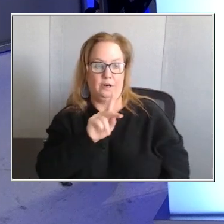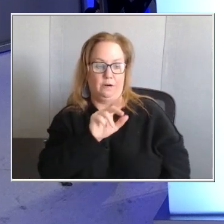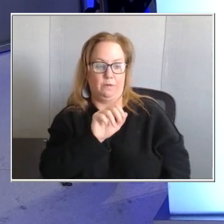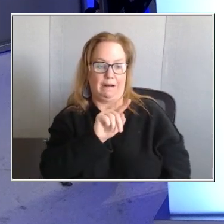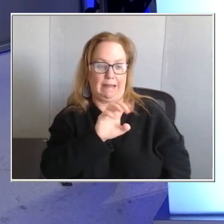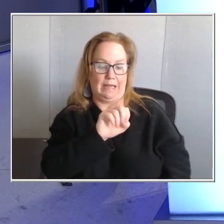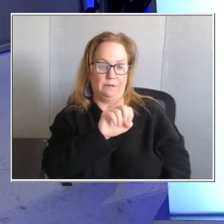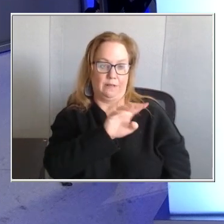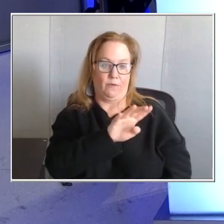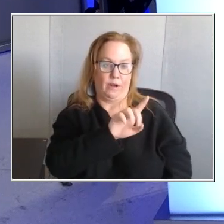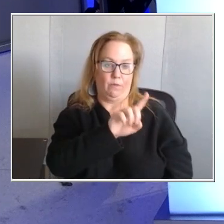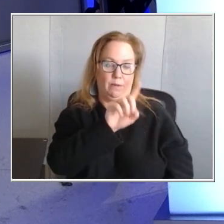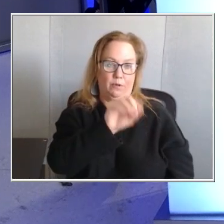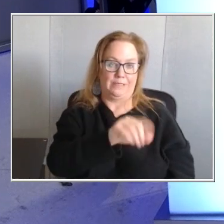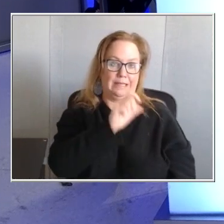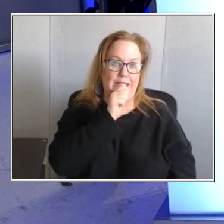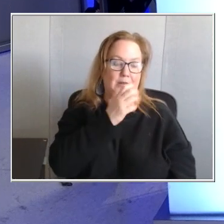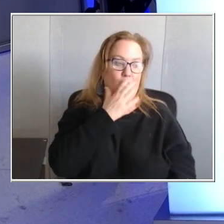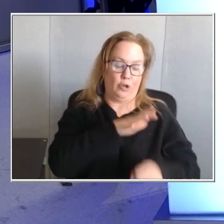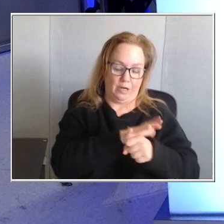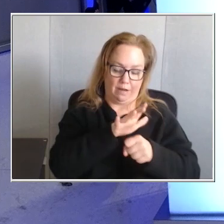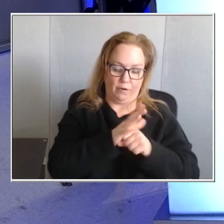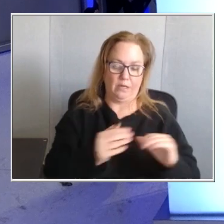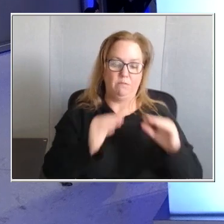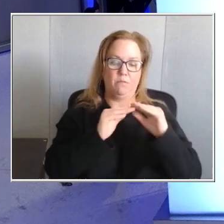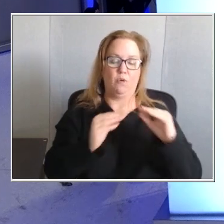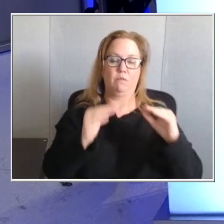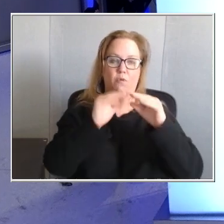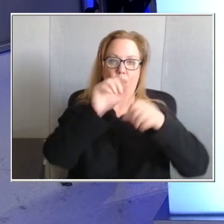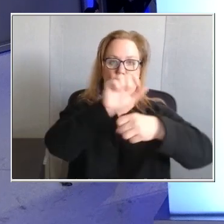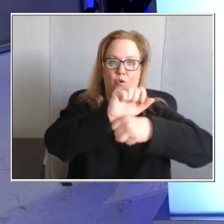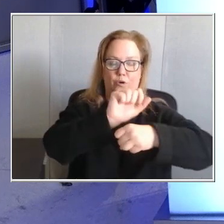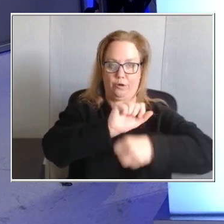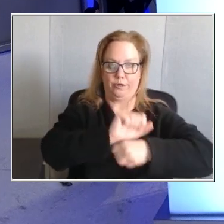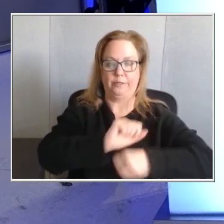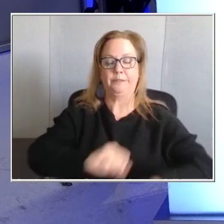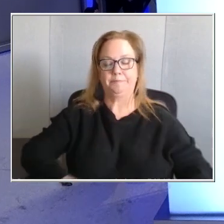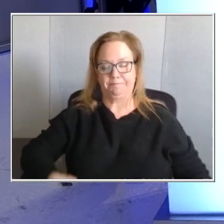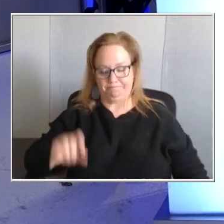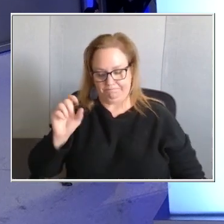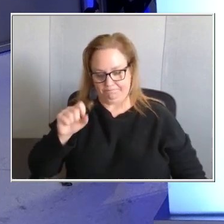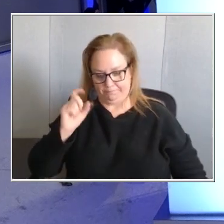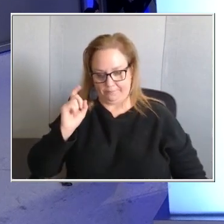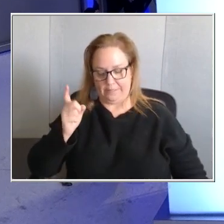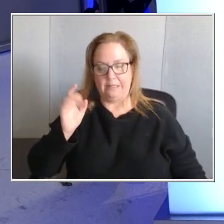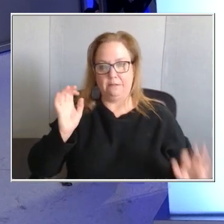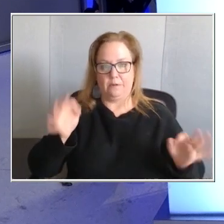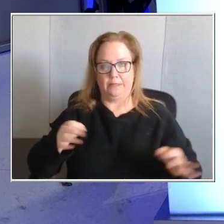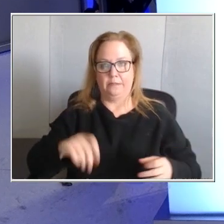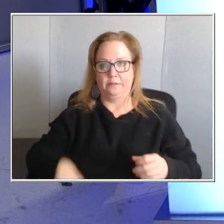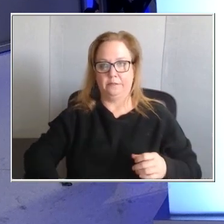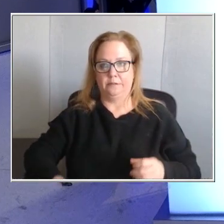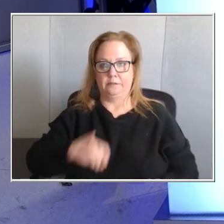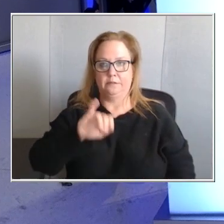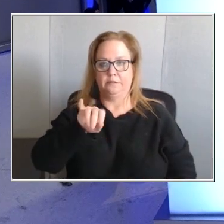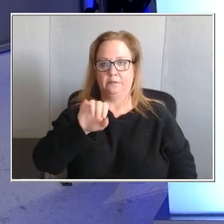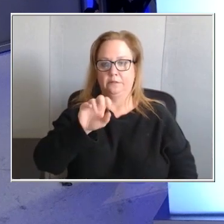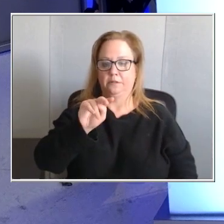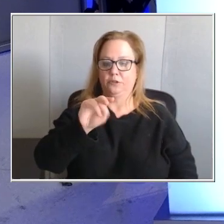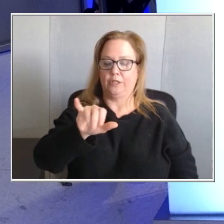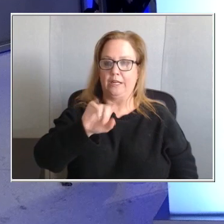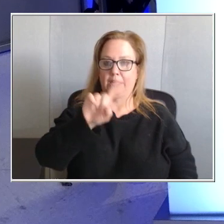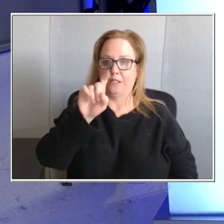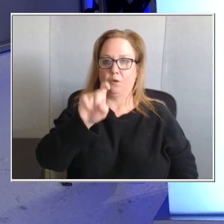you said that's not good enough. Absolutely. We need to keep doing more work so that more people and that percentage continues to go up. That's right. Jenny has a question for you,